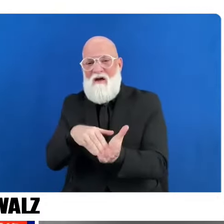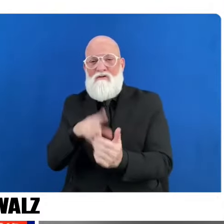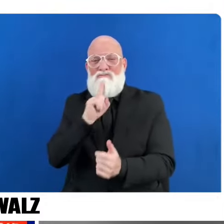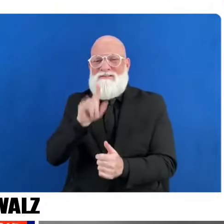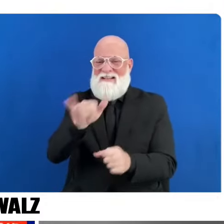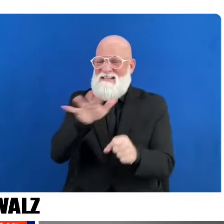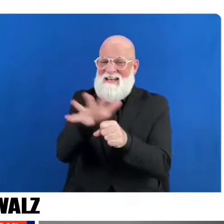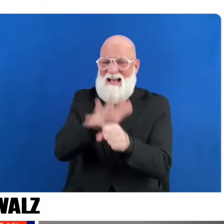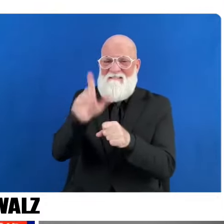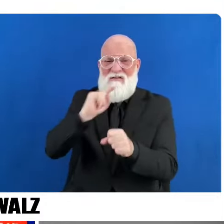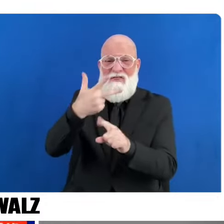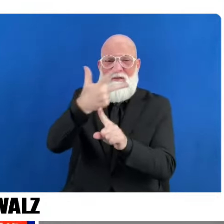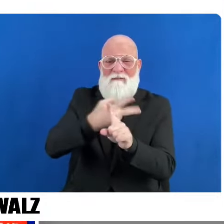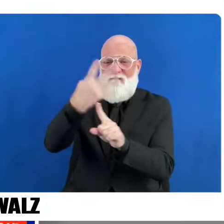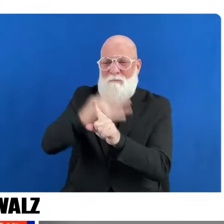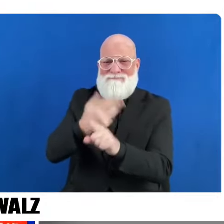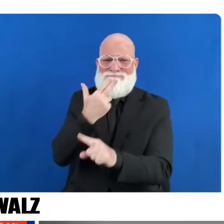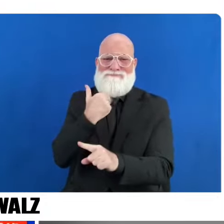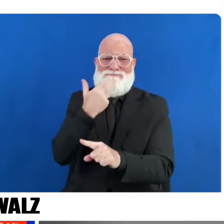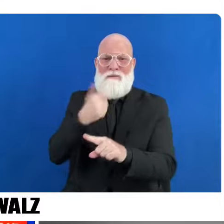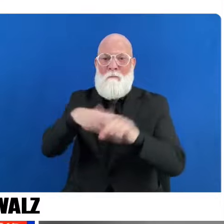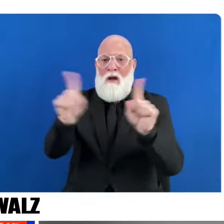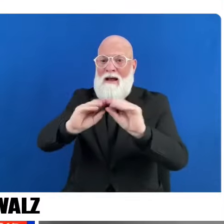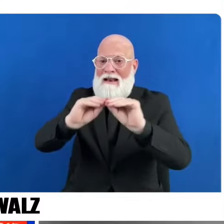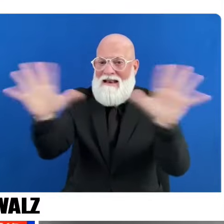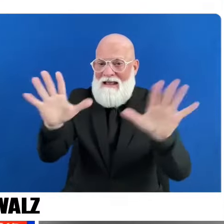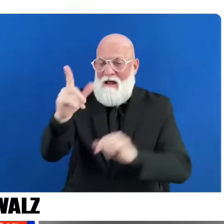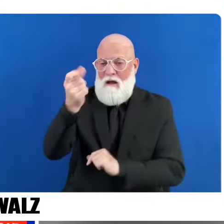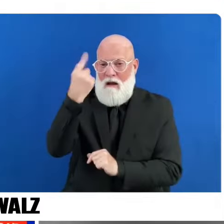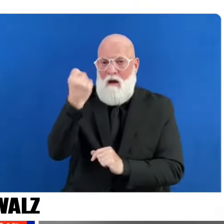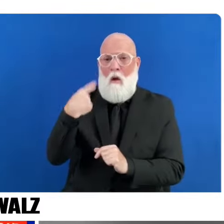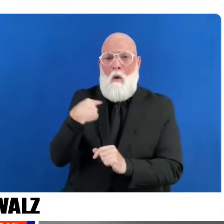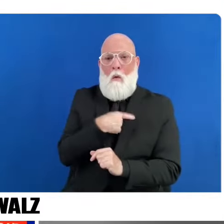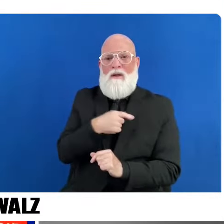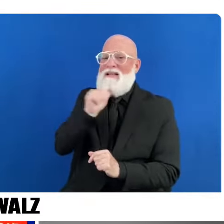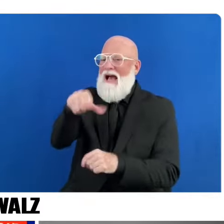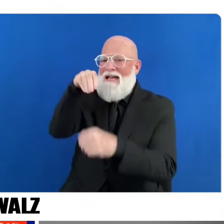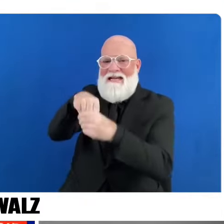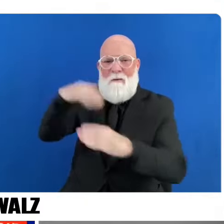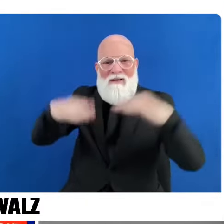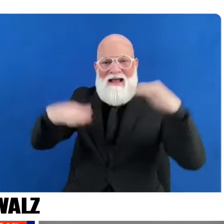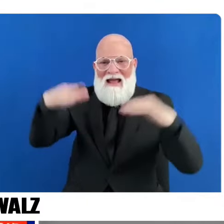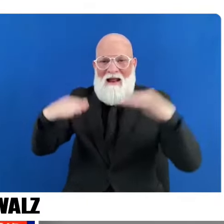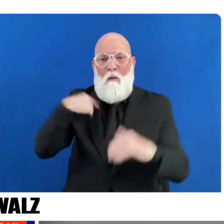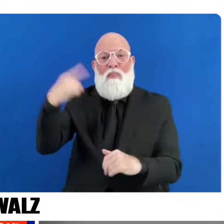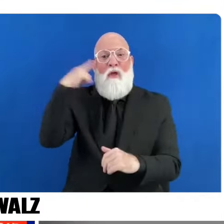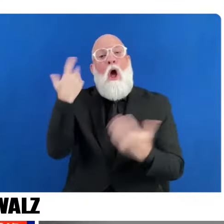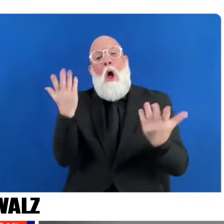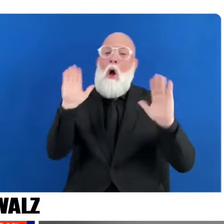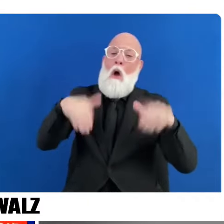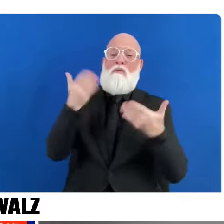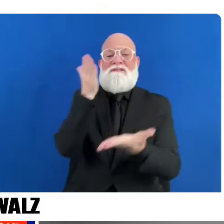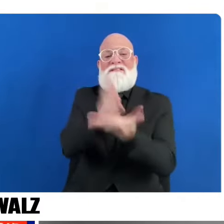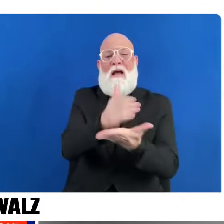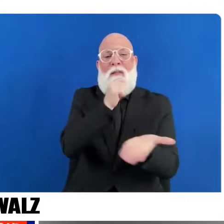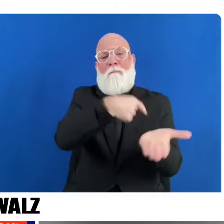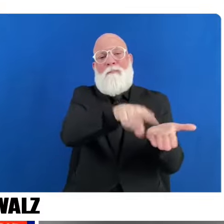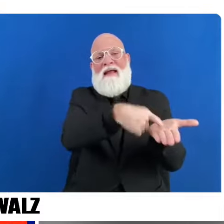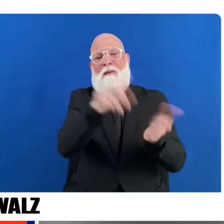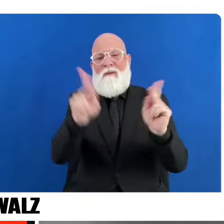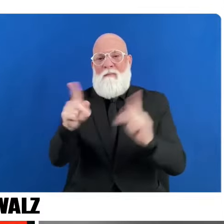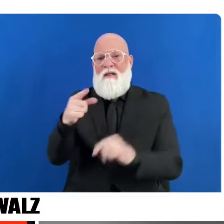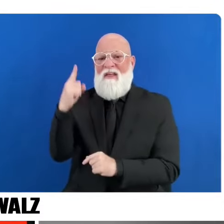at on this. It's because we got out of an imbalance on this. We thought we were going to get by not paying people. I don't think Senator Vance and I are that far apart. I'm not opposed to what he's